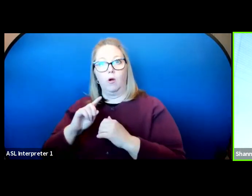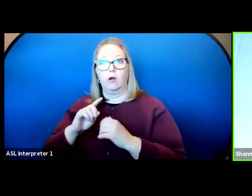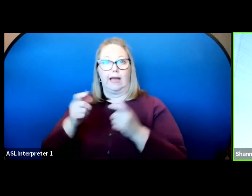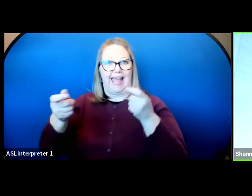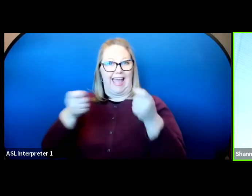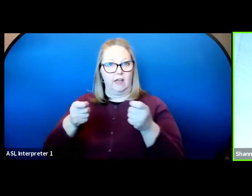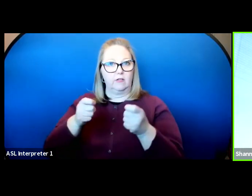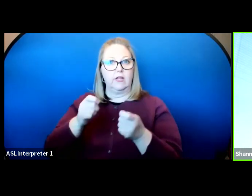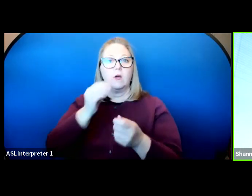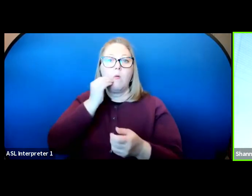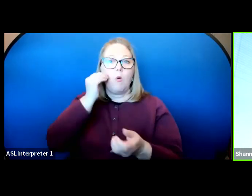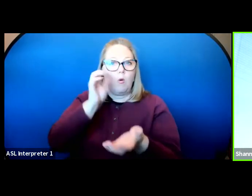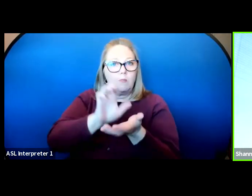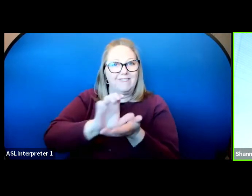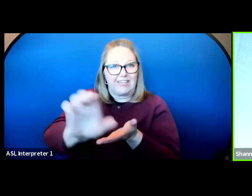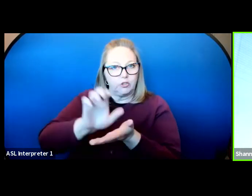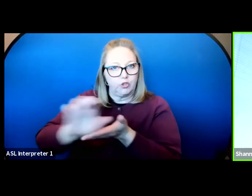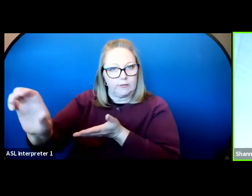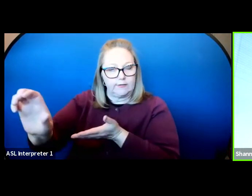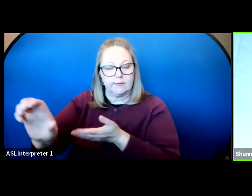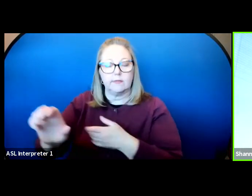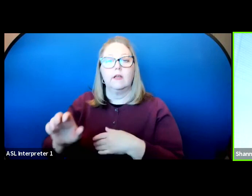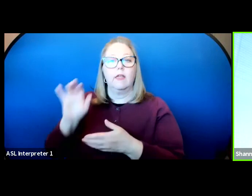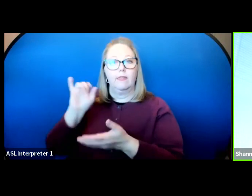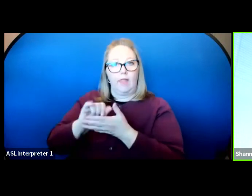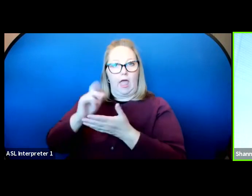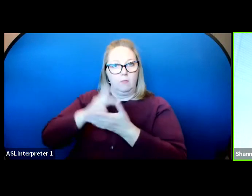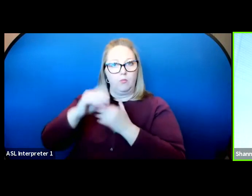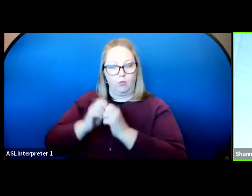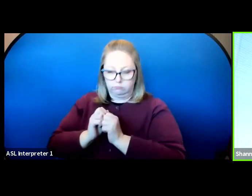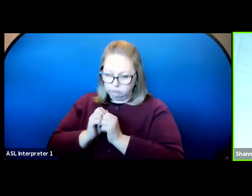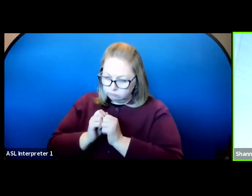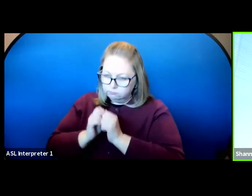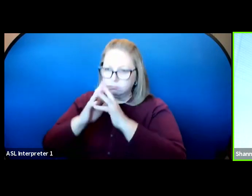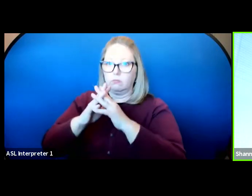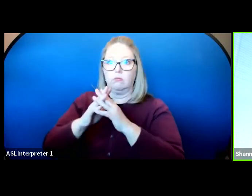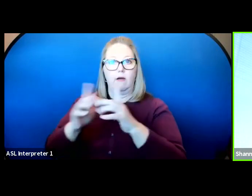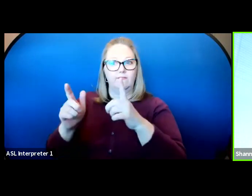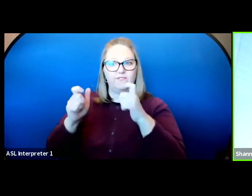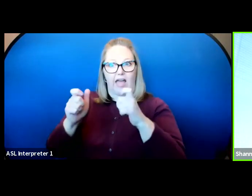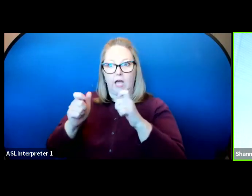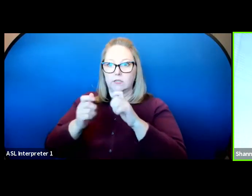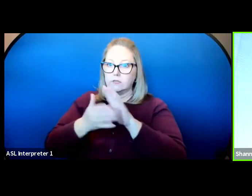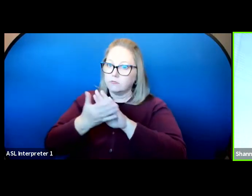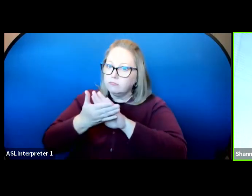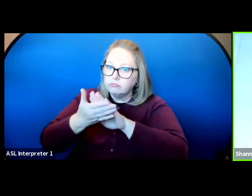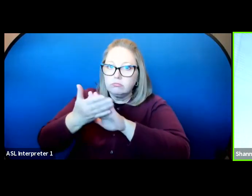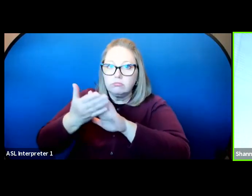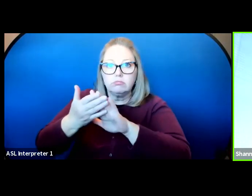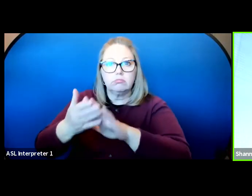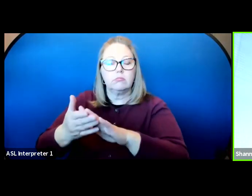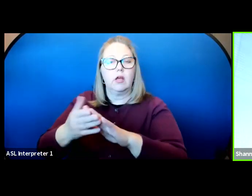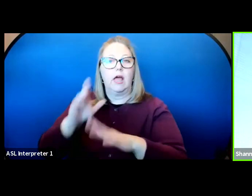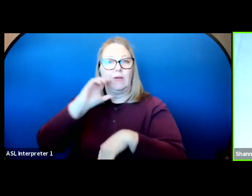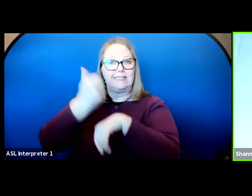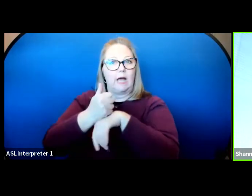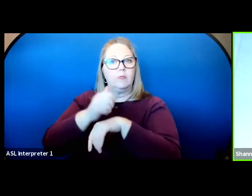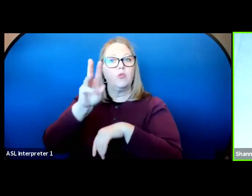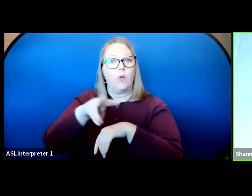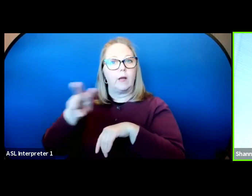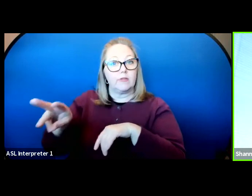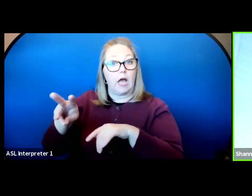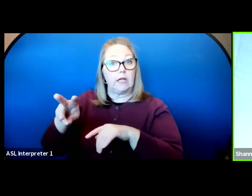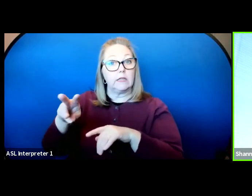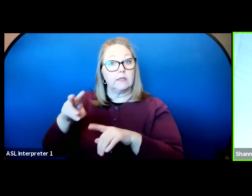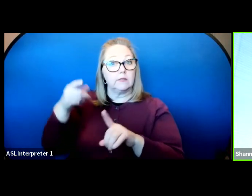Nevada legislature. We deployed that program very rapidly and very quickly and established a website